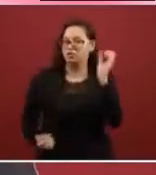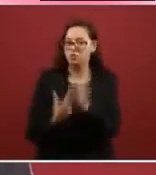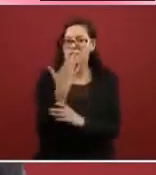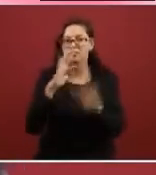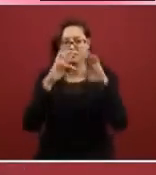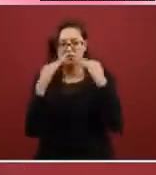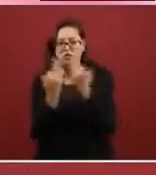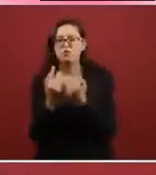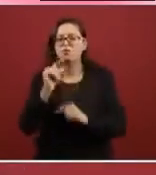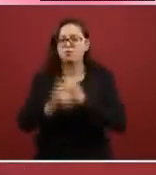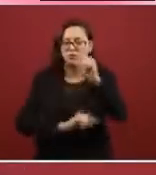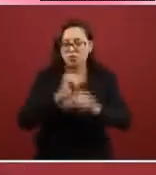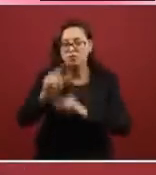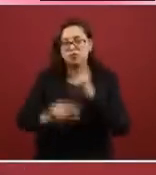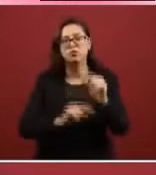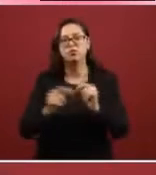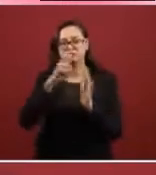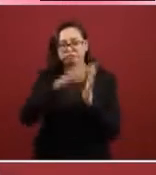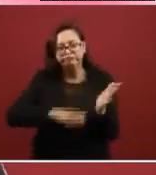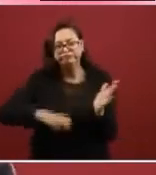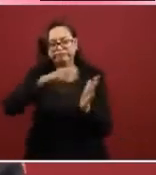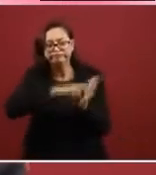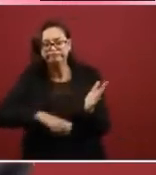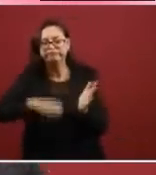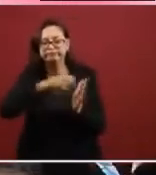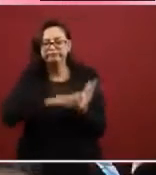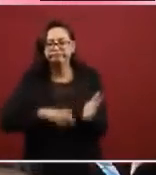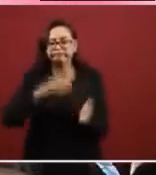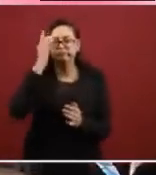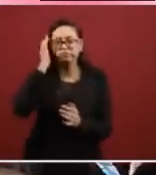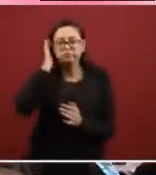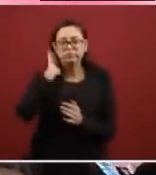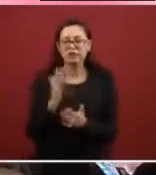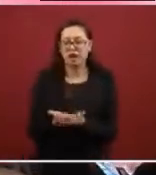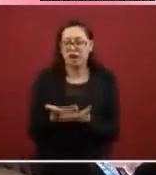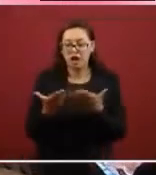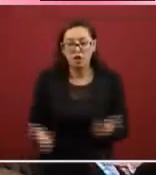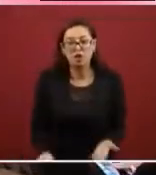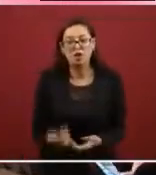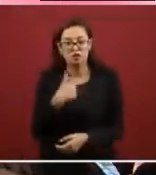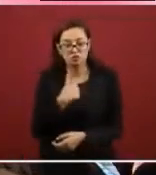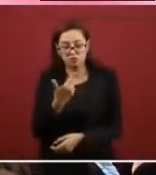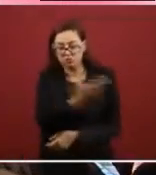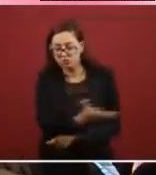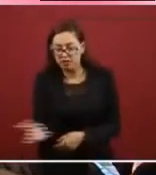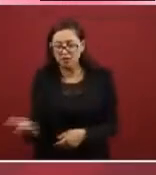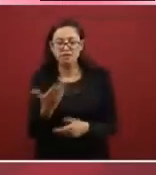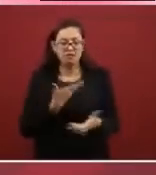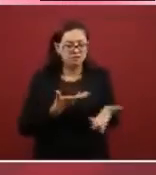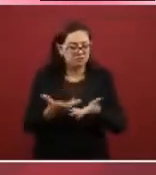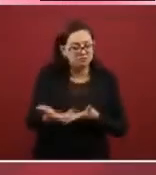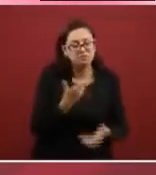medios the relationship with the media es de respeto, is a respectful one. De,